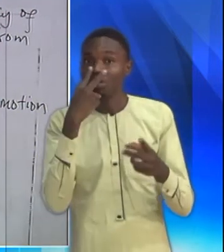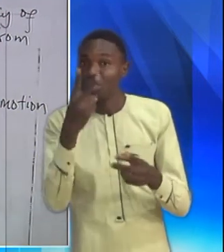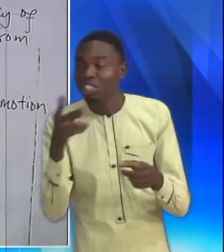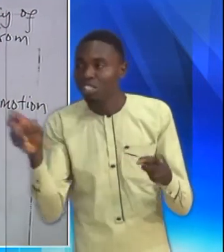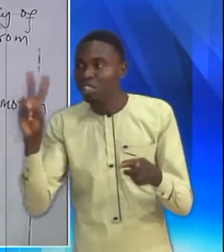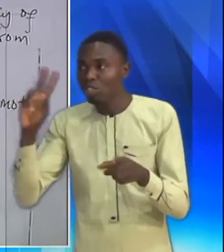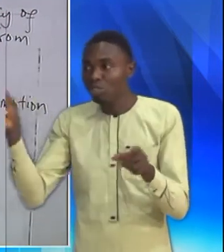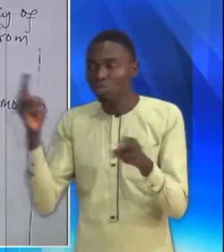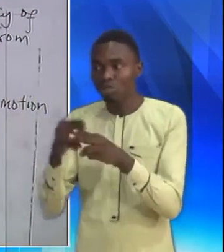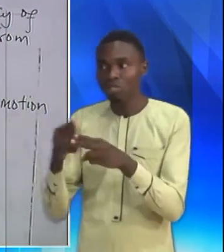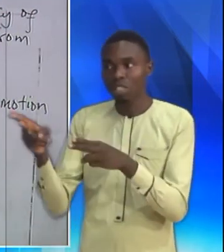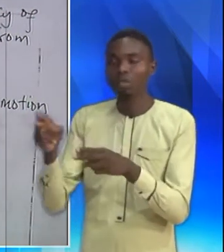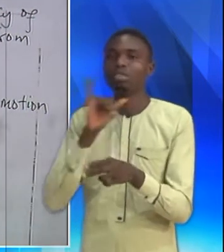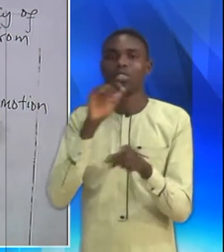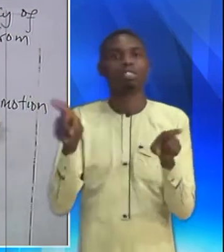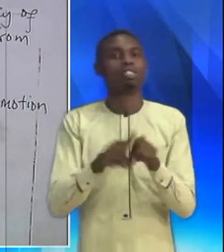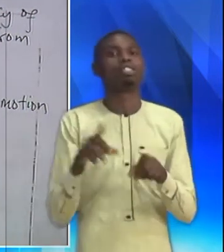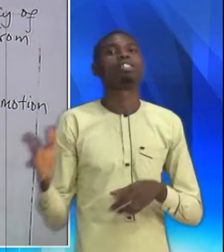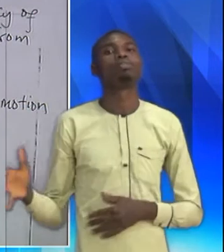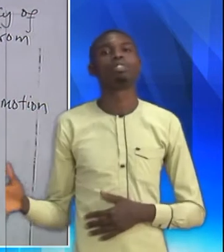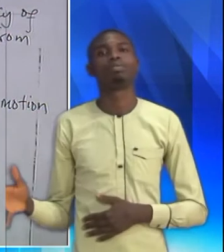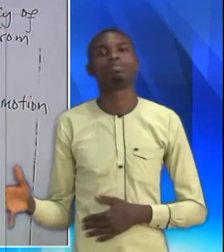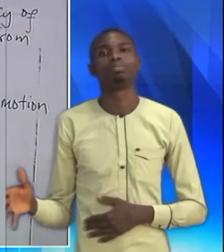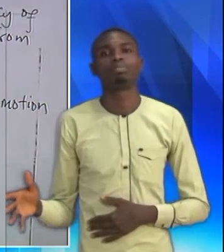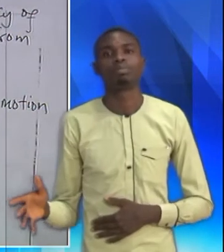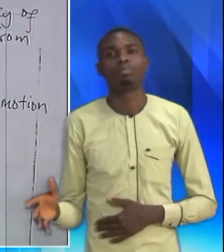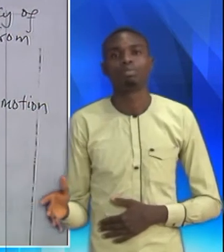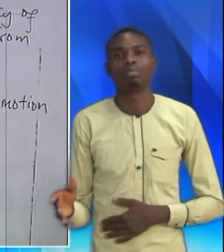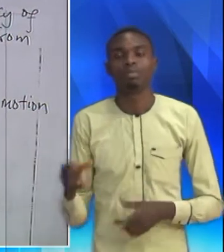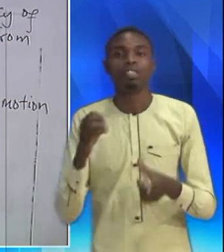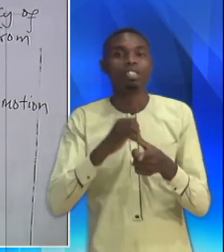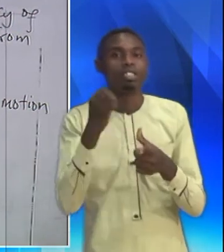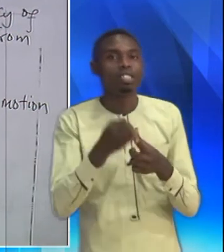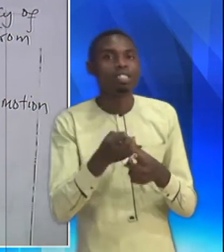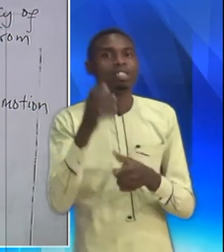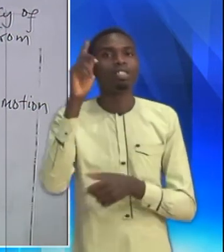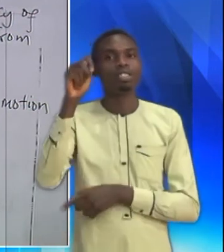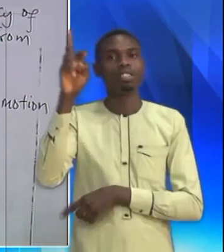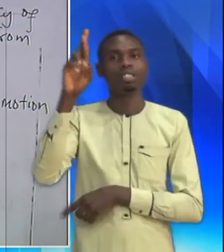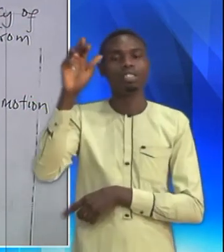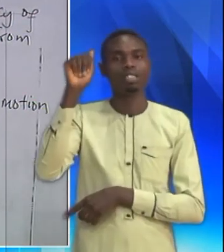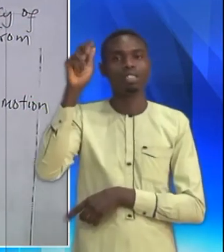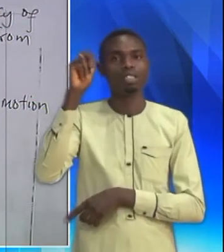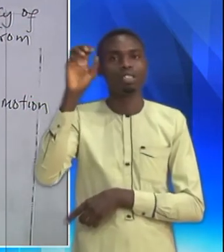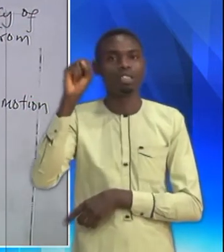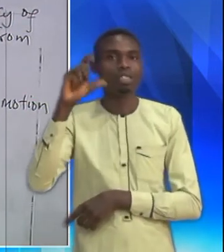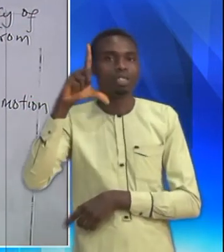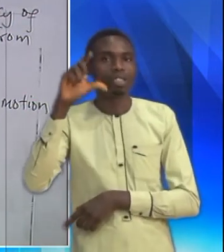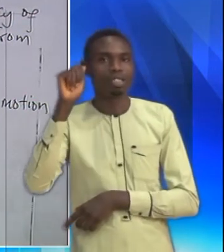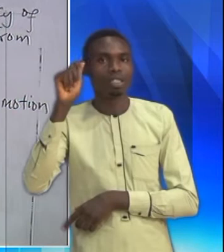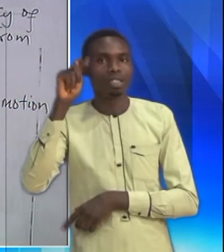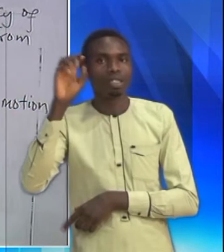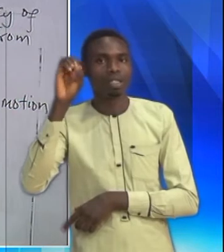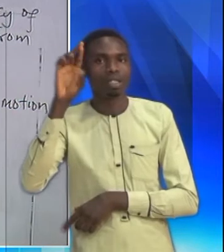that you don't say, I only saw linear motion, I have not seen translatory motion. They are the same. Translatory motion or linear motion,